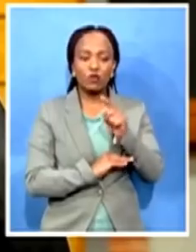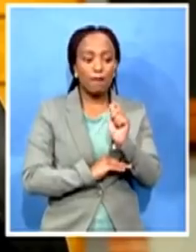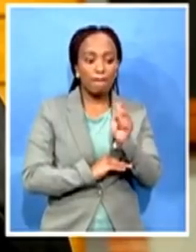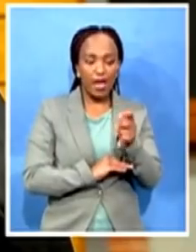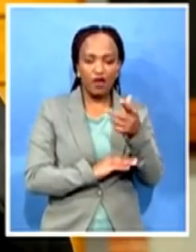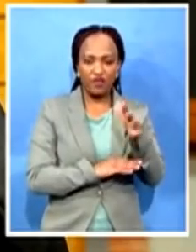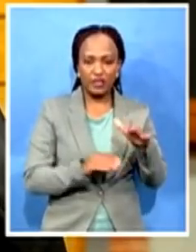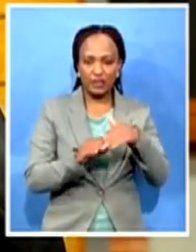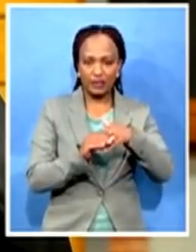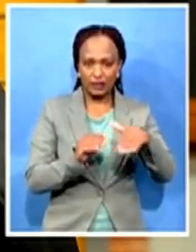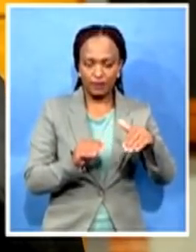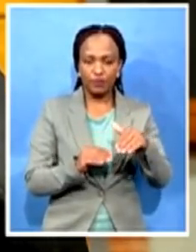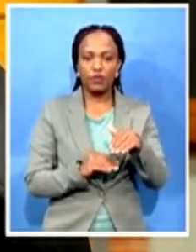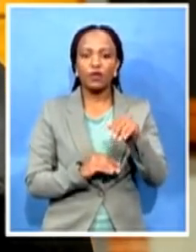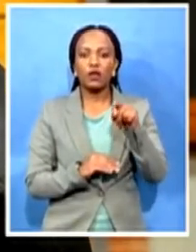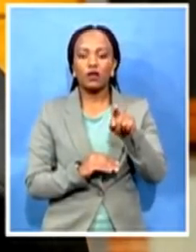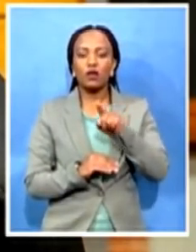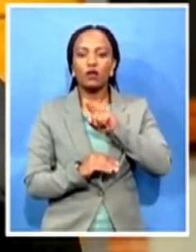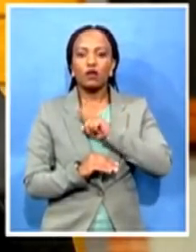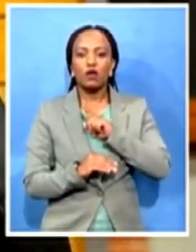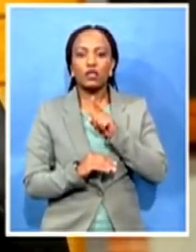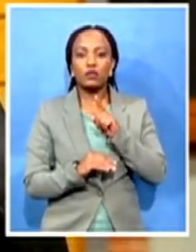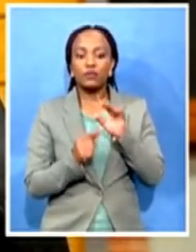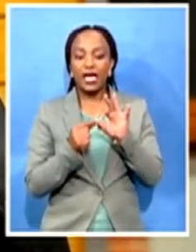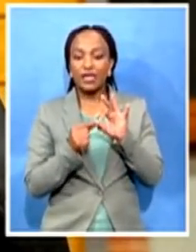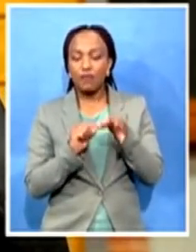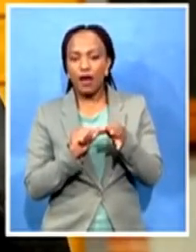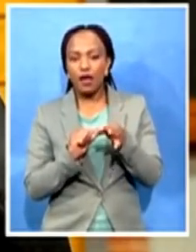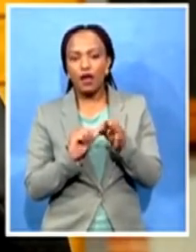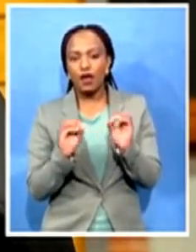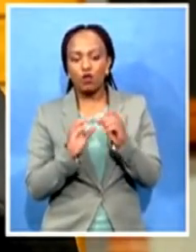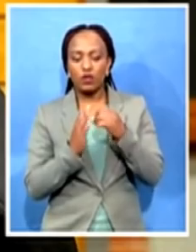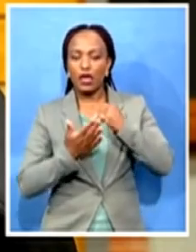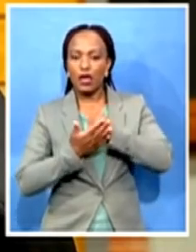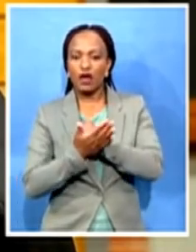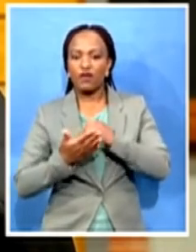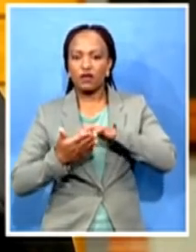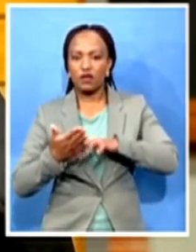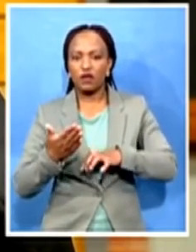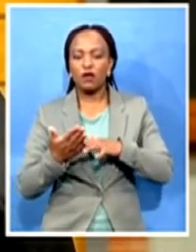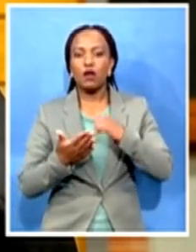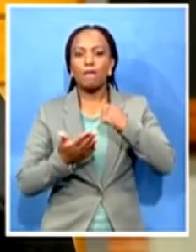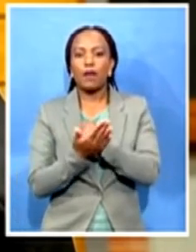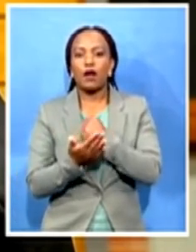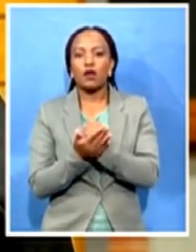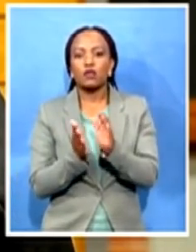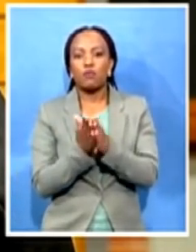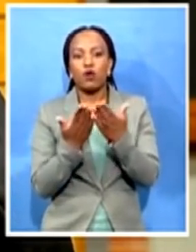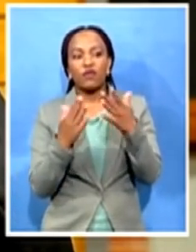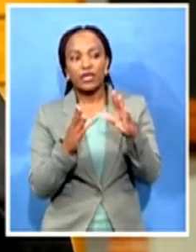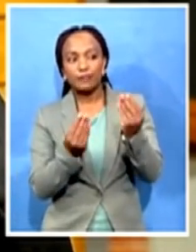is now expired, which we deal with in our affidavit. His passport was handed in to Colonel Lazarus, who's the investigating officer in that